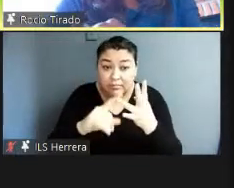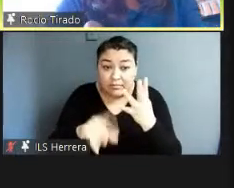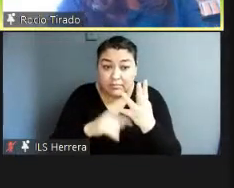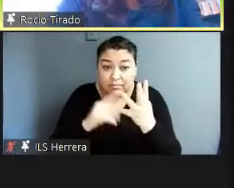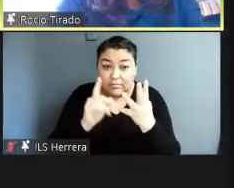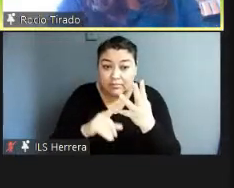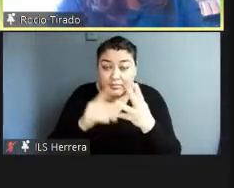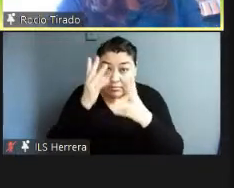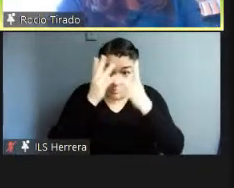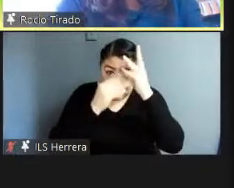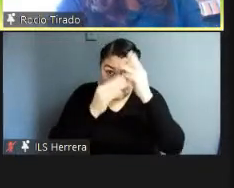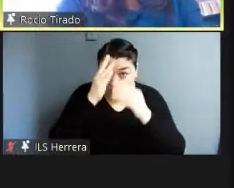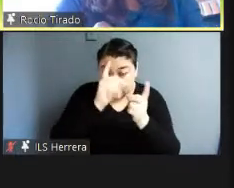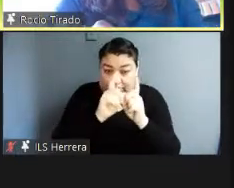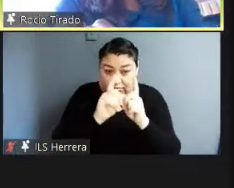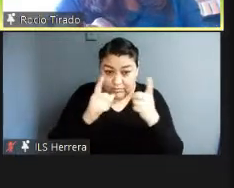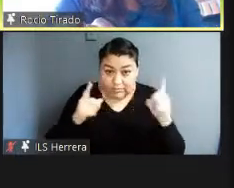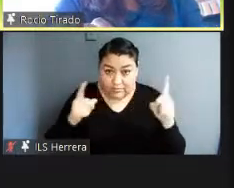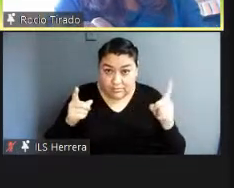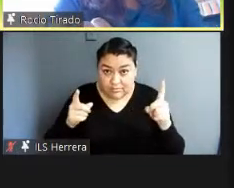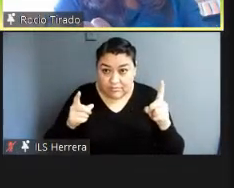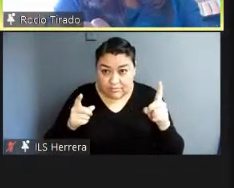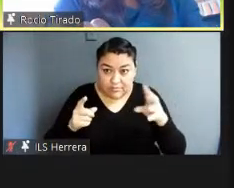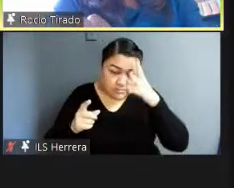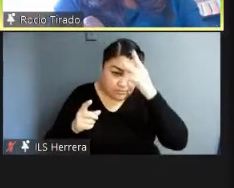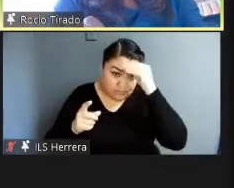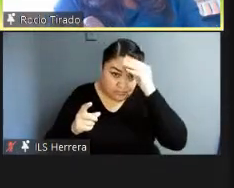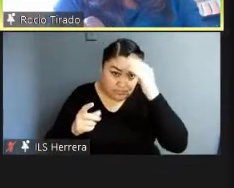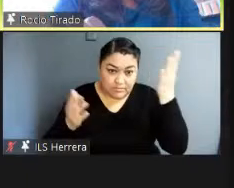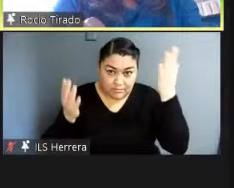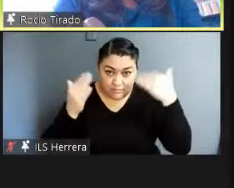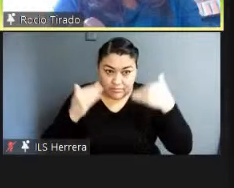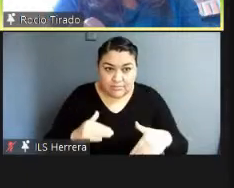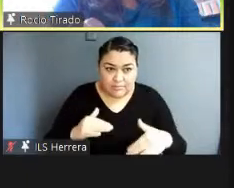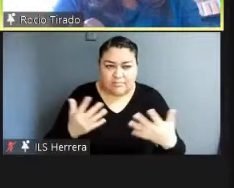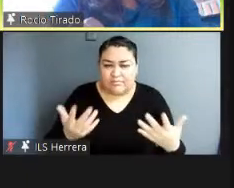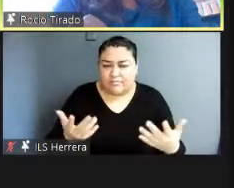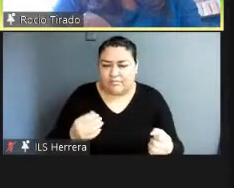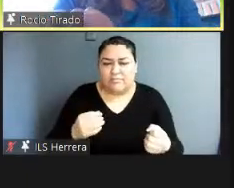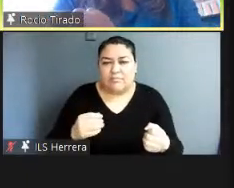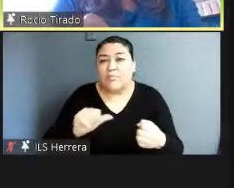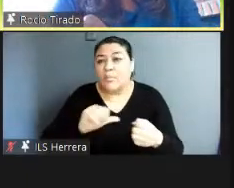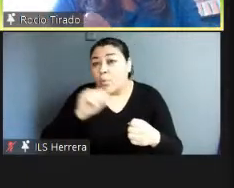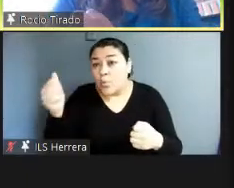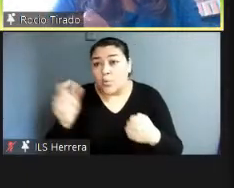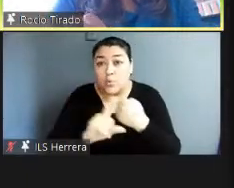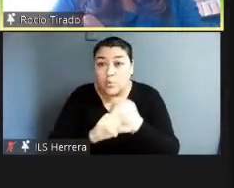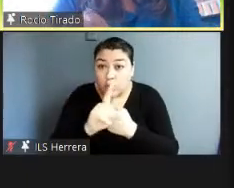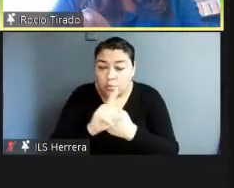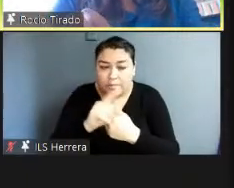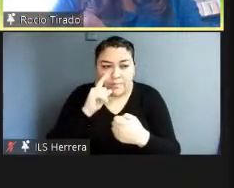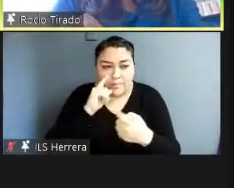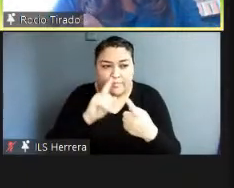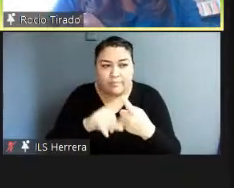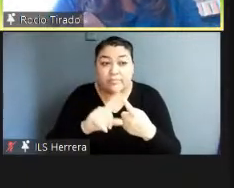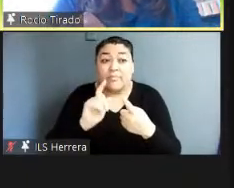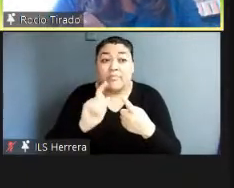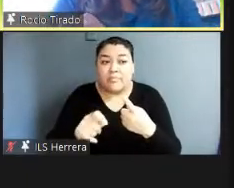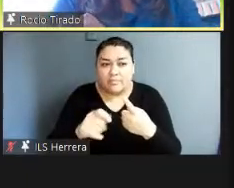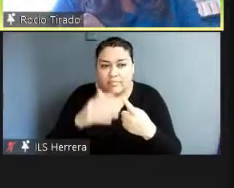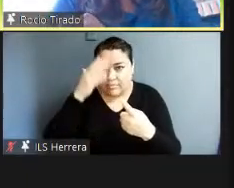teaching and learning methodologies, comprehensive development programs for the students. What is the other challenges?